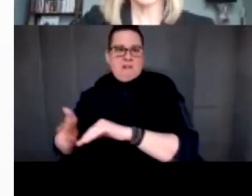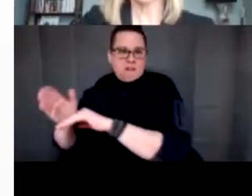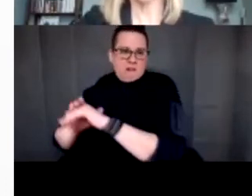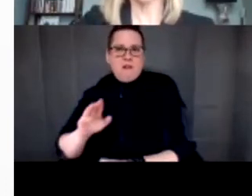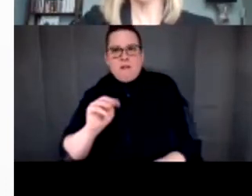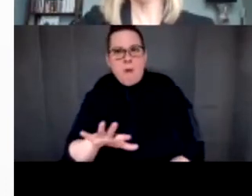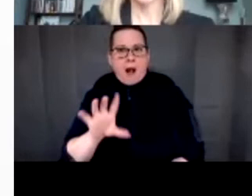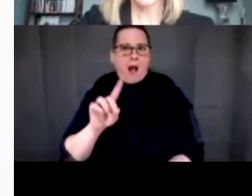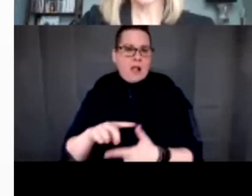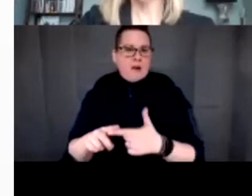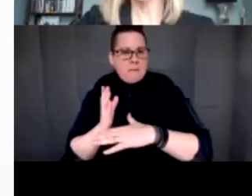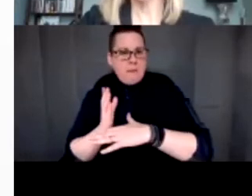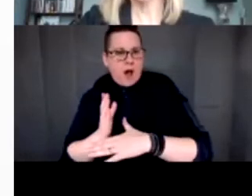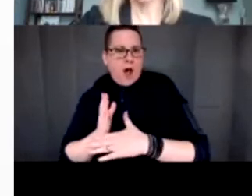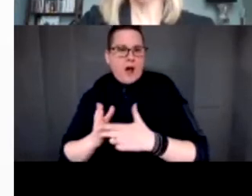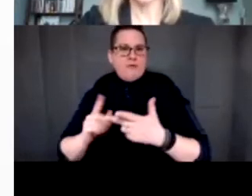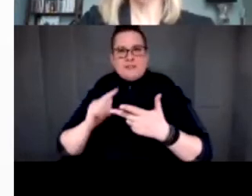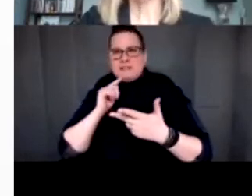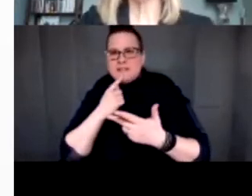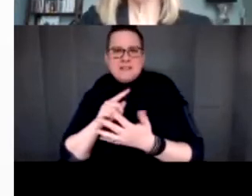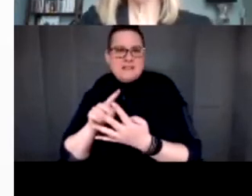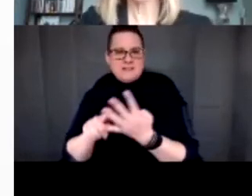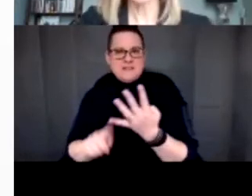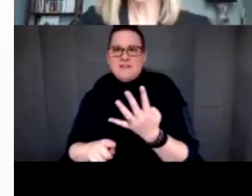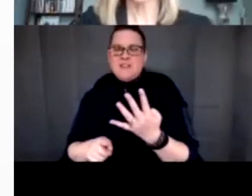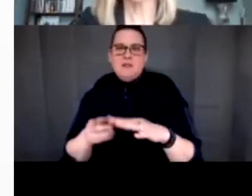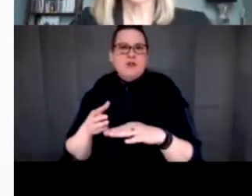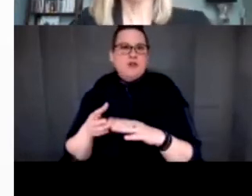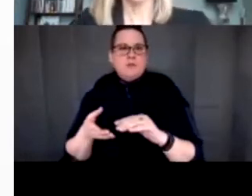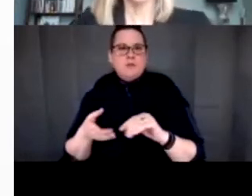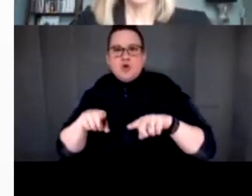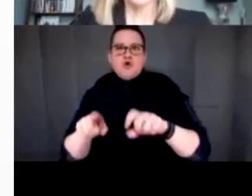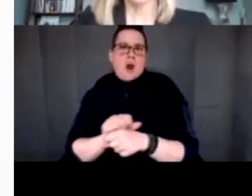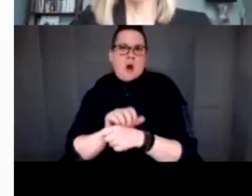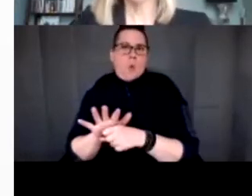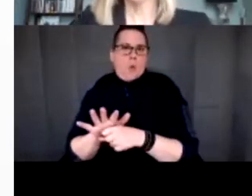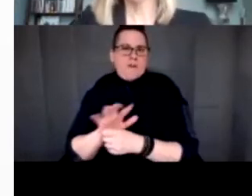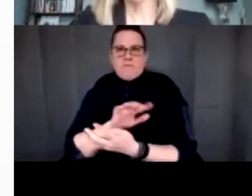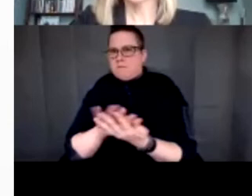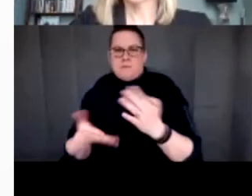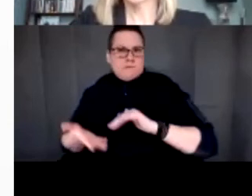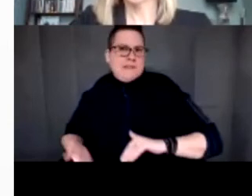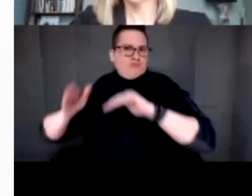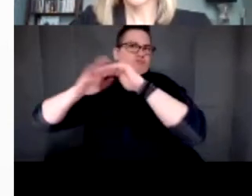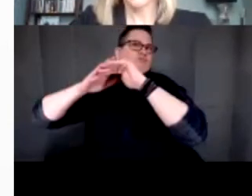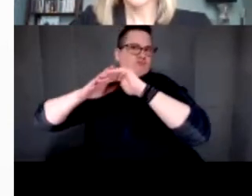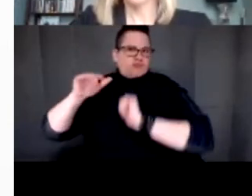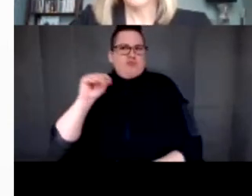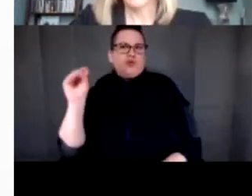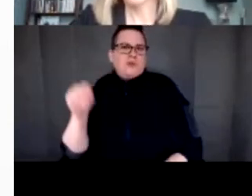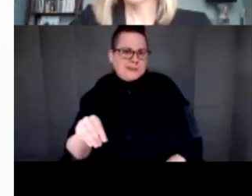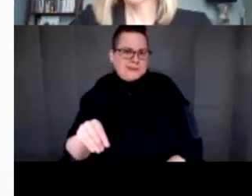other categories after COVID, or I should say during COVID, those percentages went